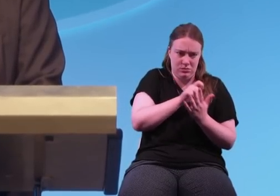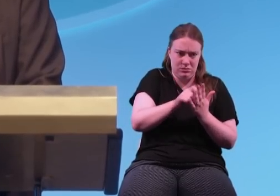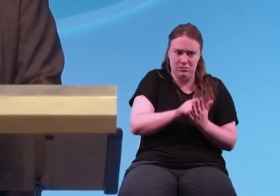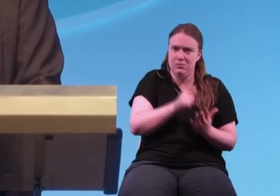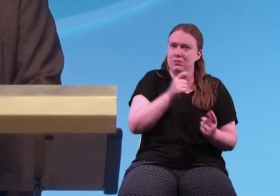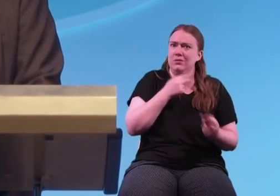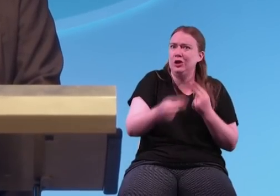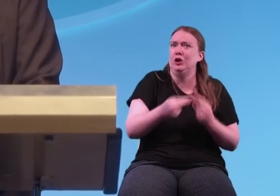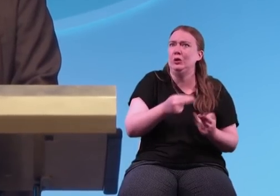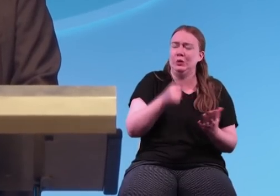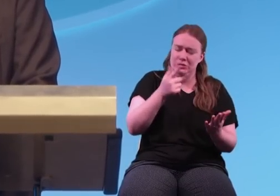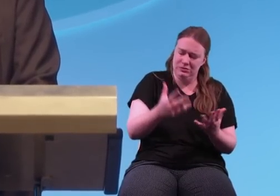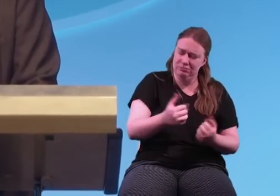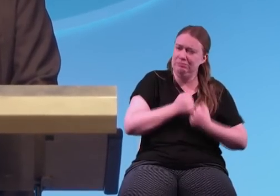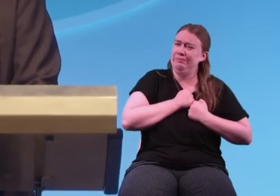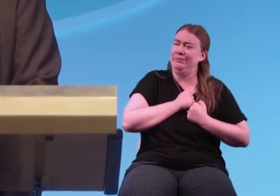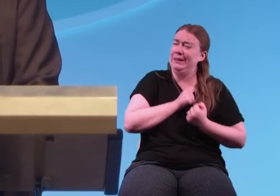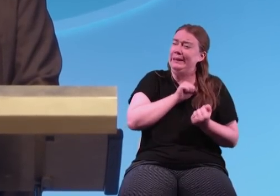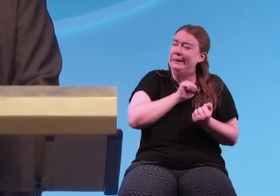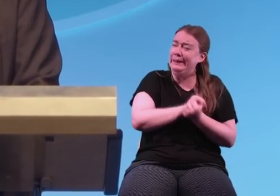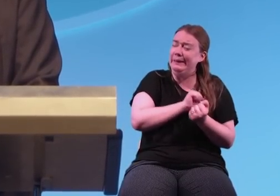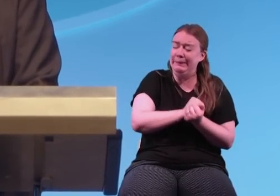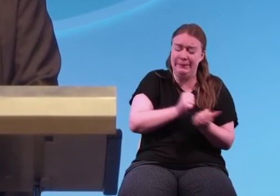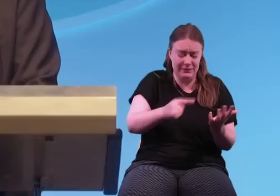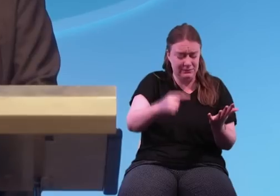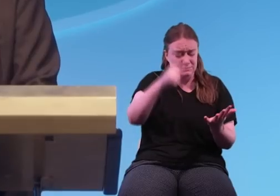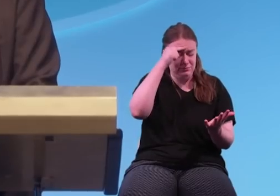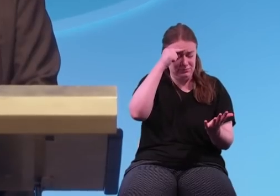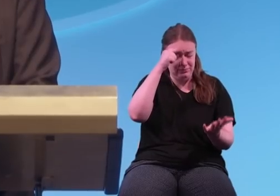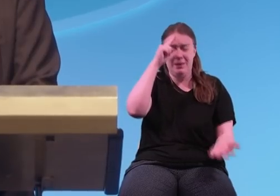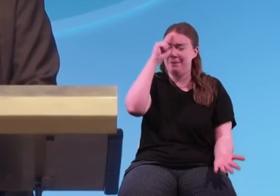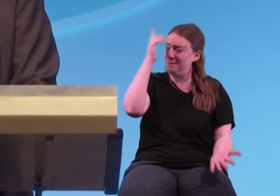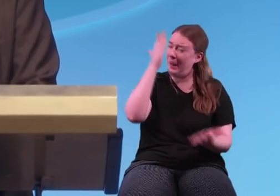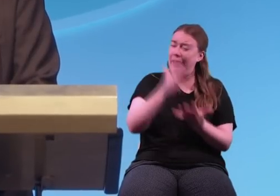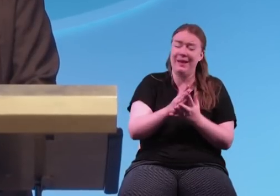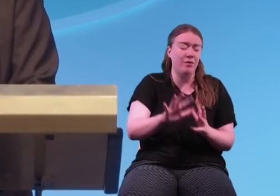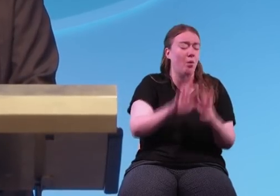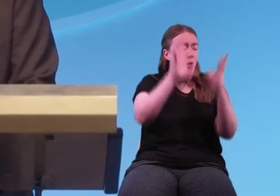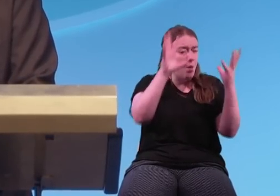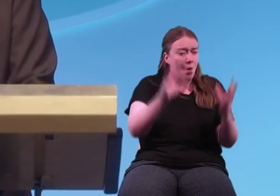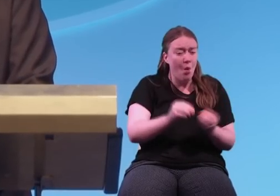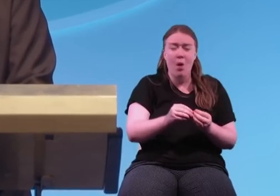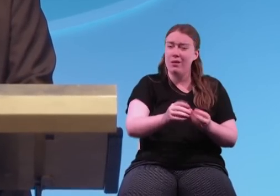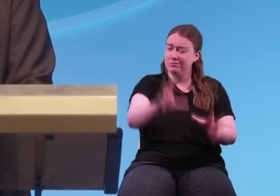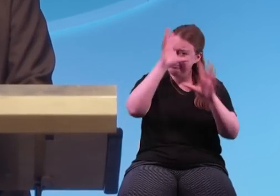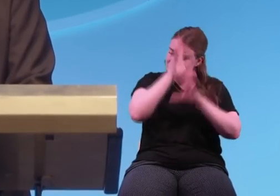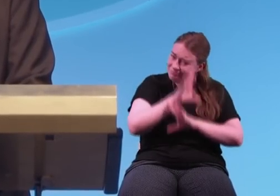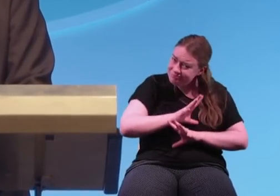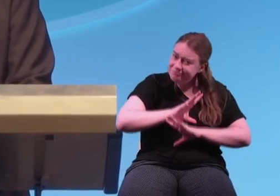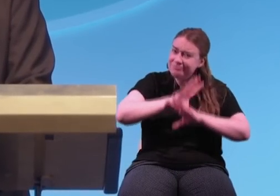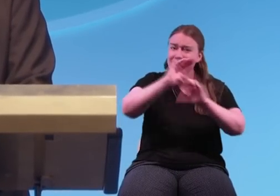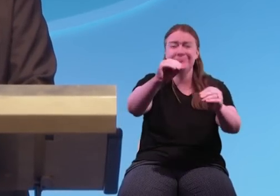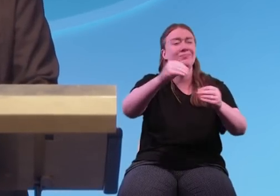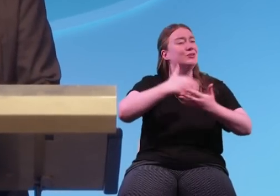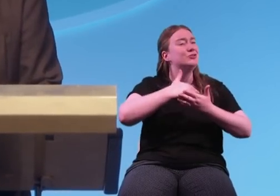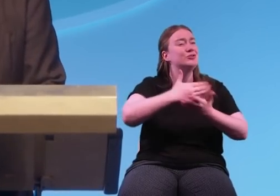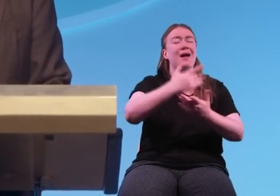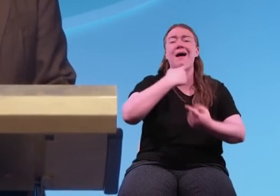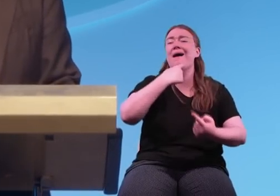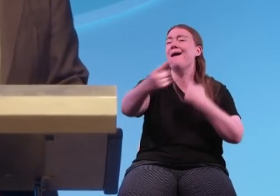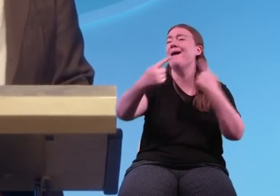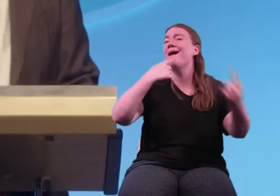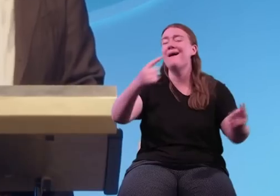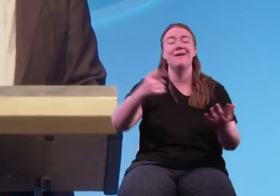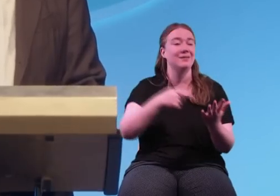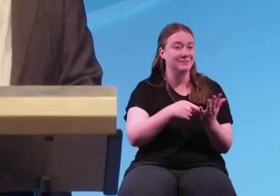it. Keep it to hand. Believe it entirely. Share it widely. In a